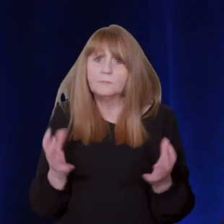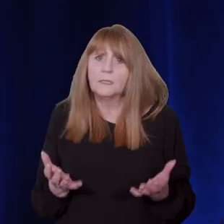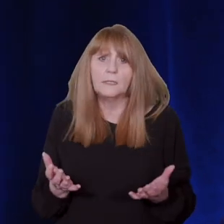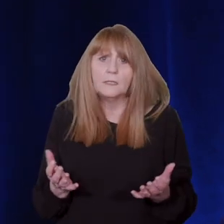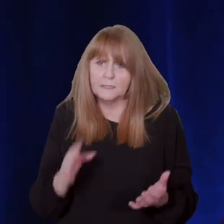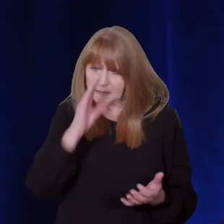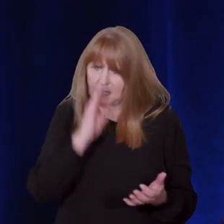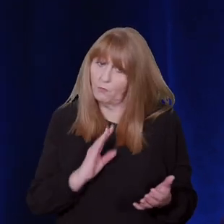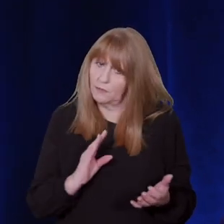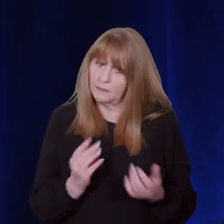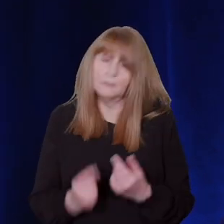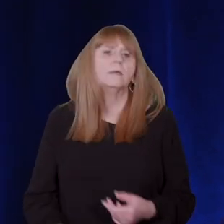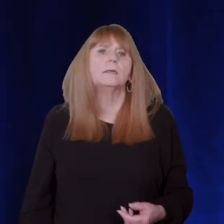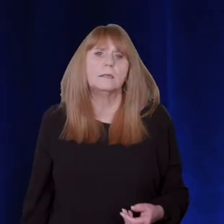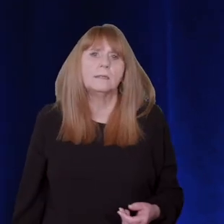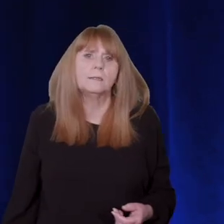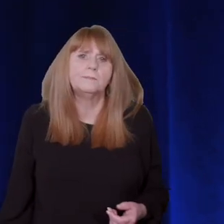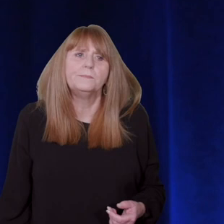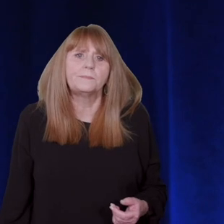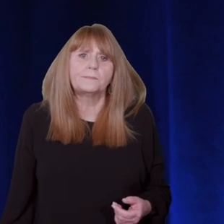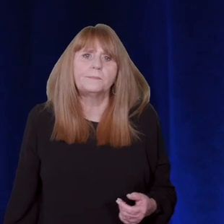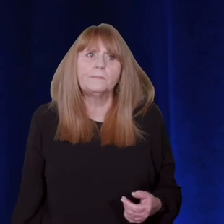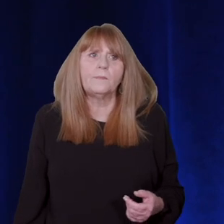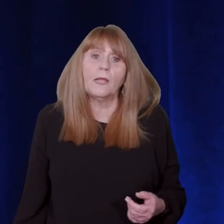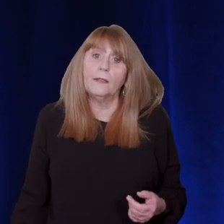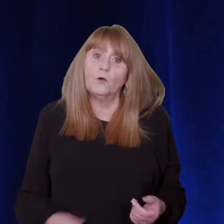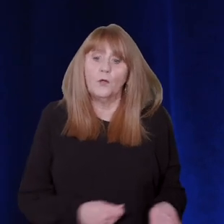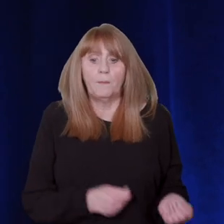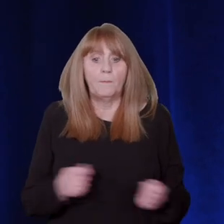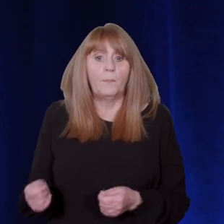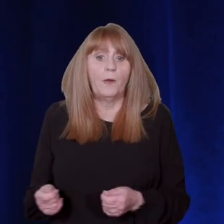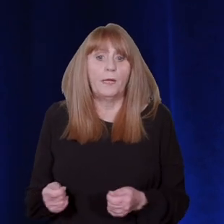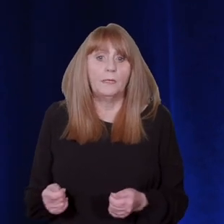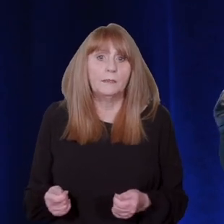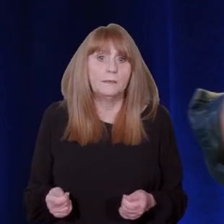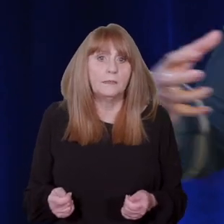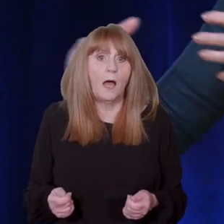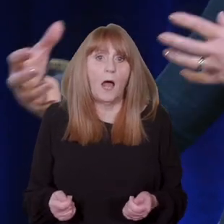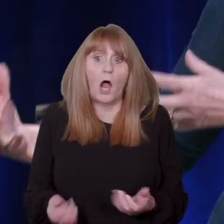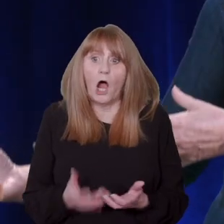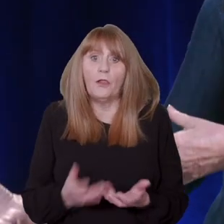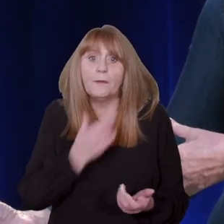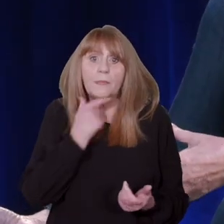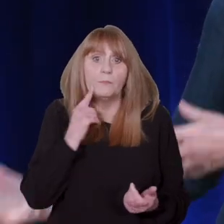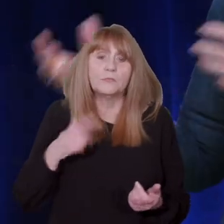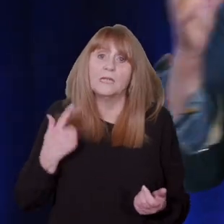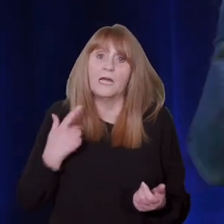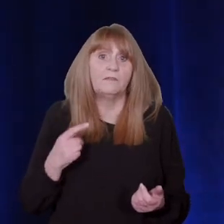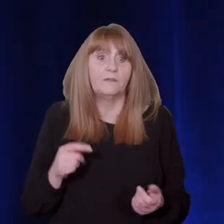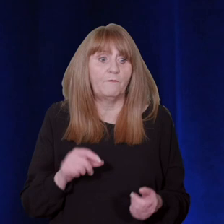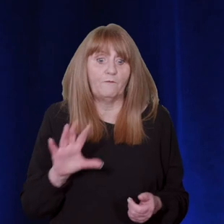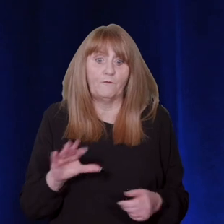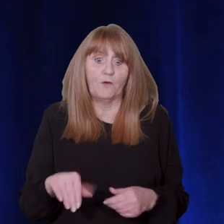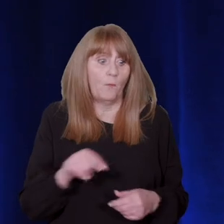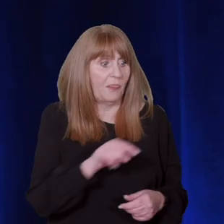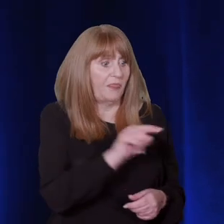scripture about producing and promoting means you're going to bring something into existence. You're going to bring someone else's life from where they were going to